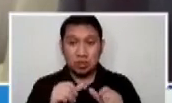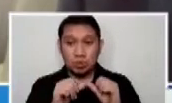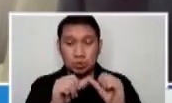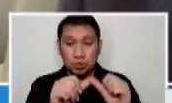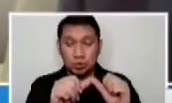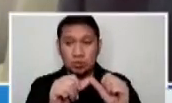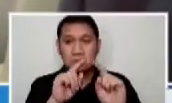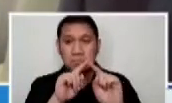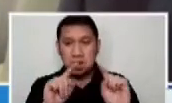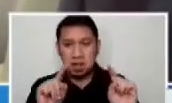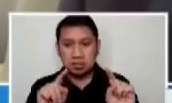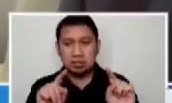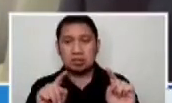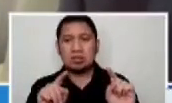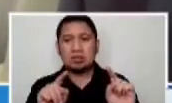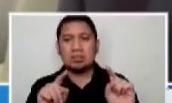is